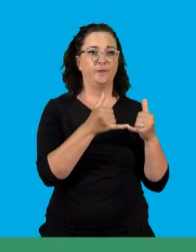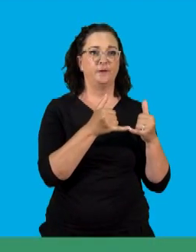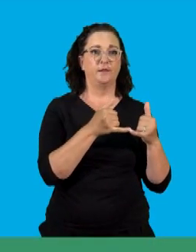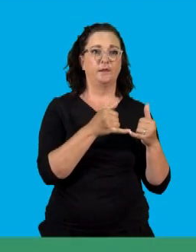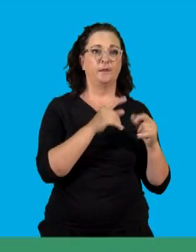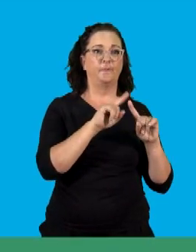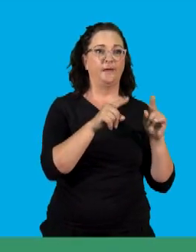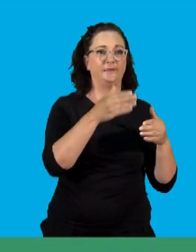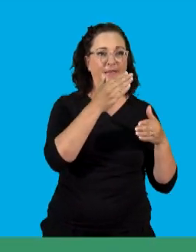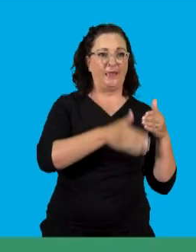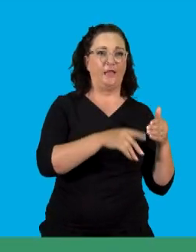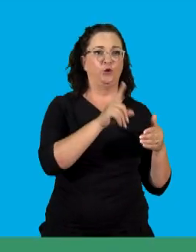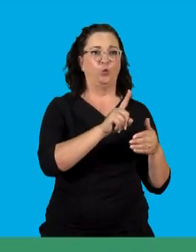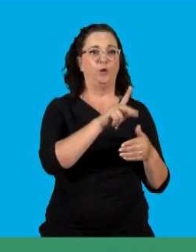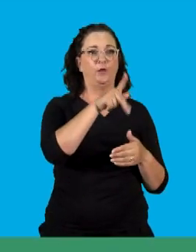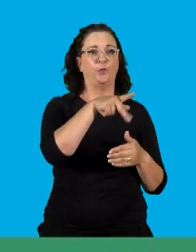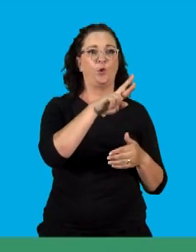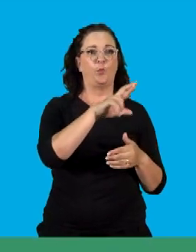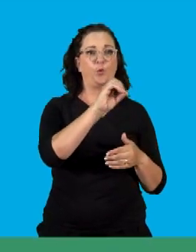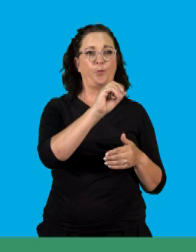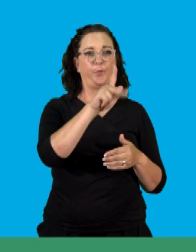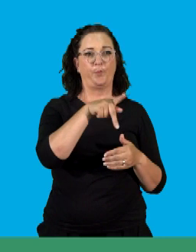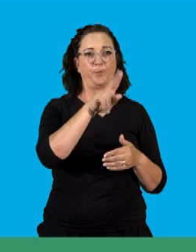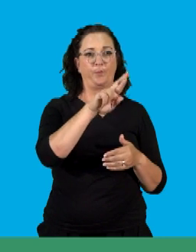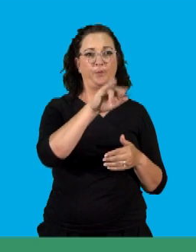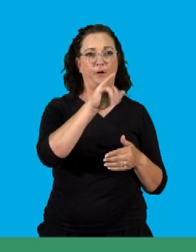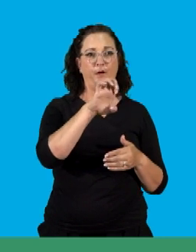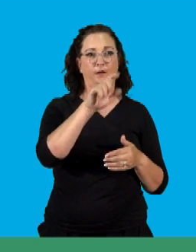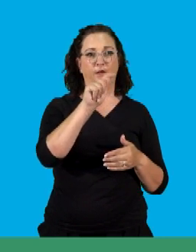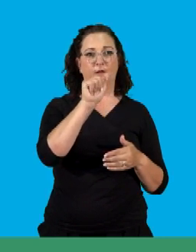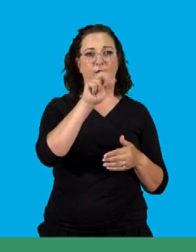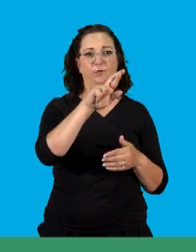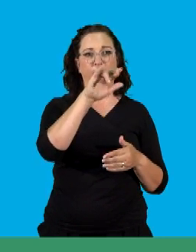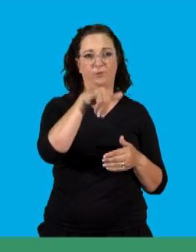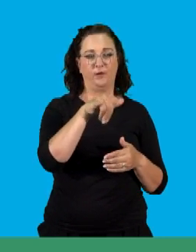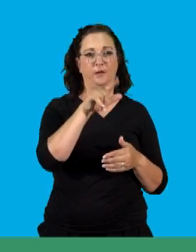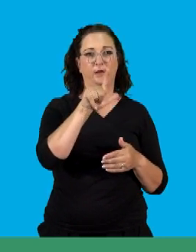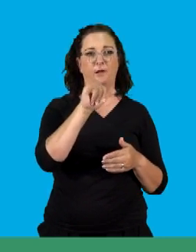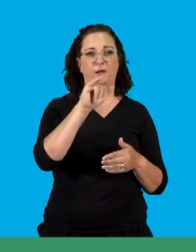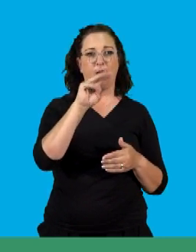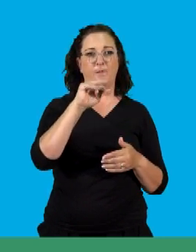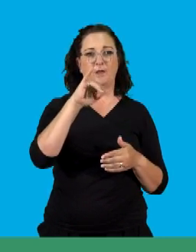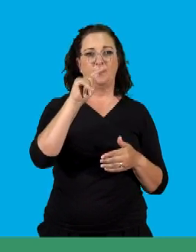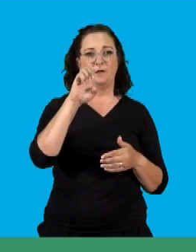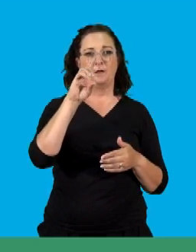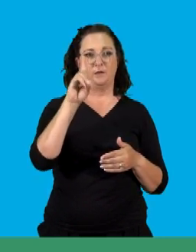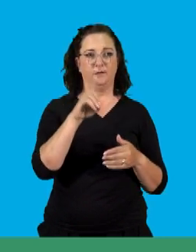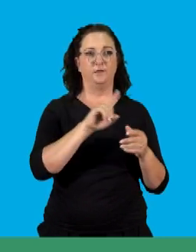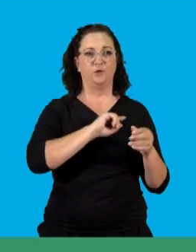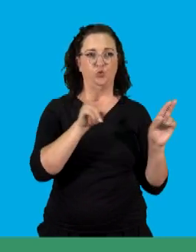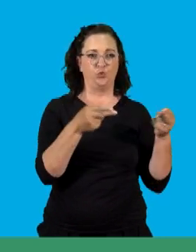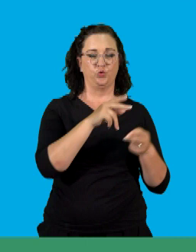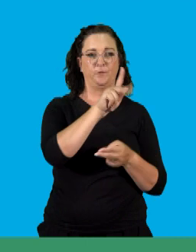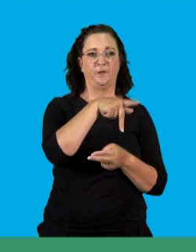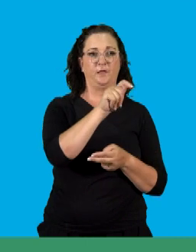with the words Proprietary Limited or Pty Ltd. So if you want to start a private company, you need